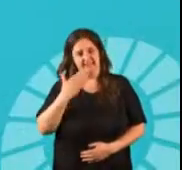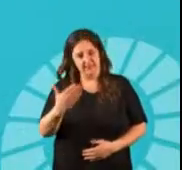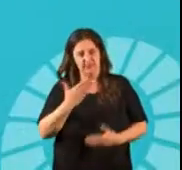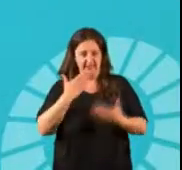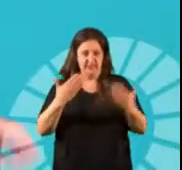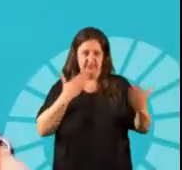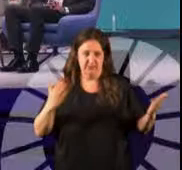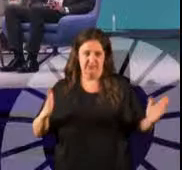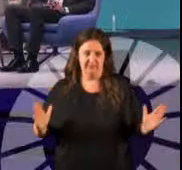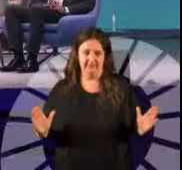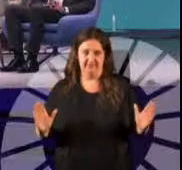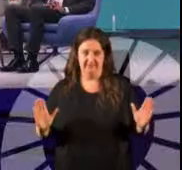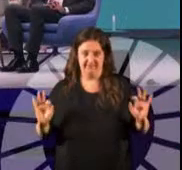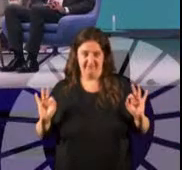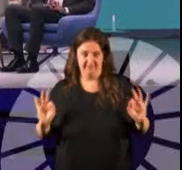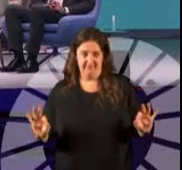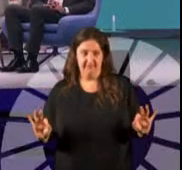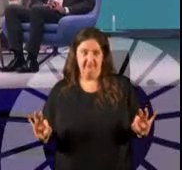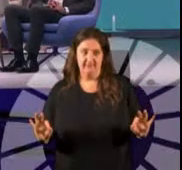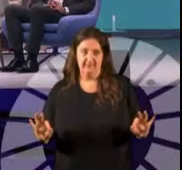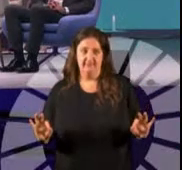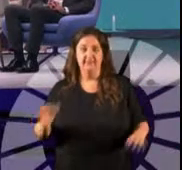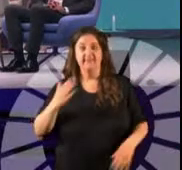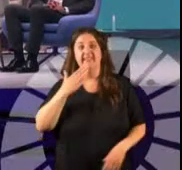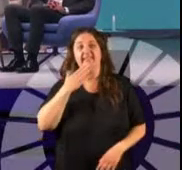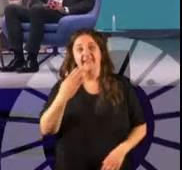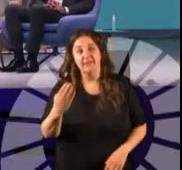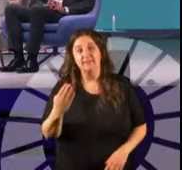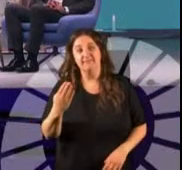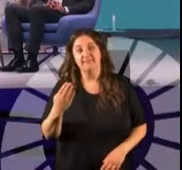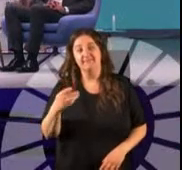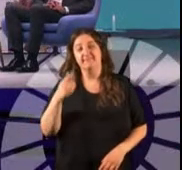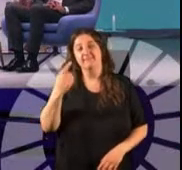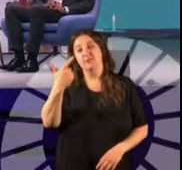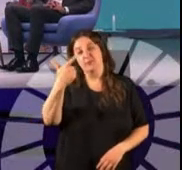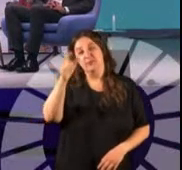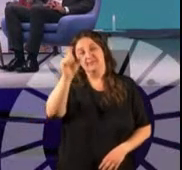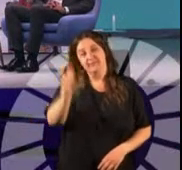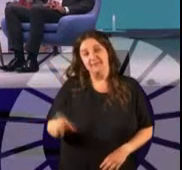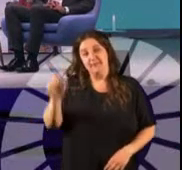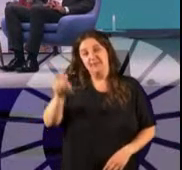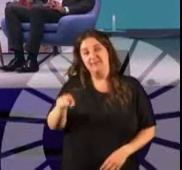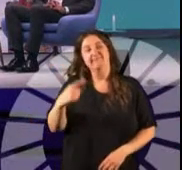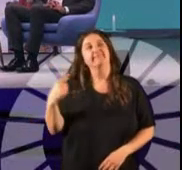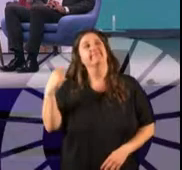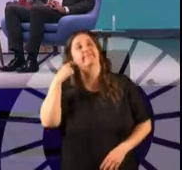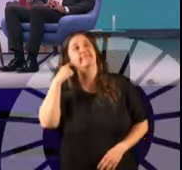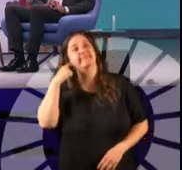Aux deux Français qui m'écoutaient avec attention. To those two French people who listened to me